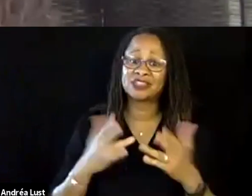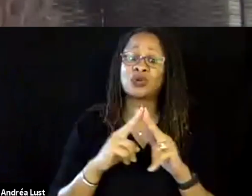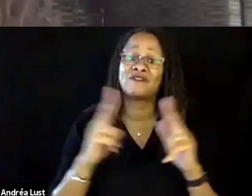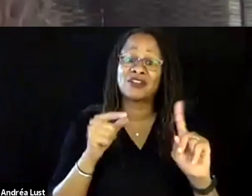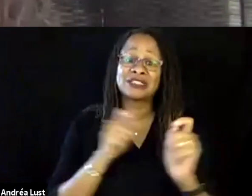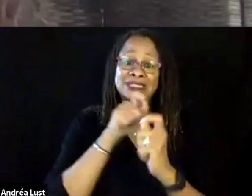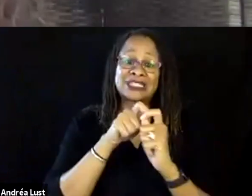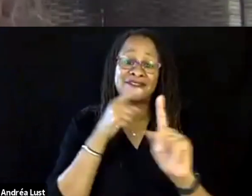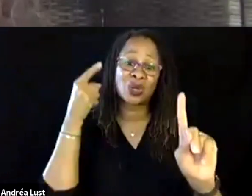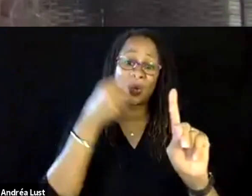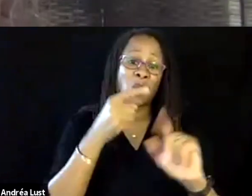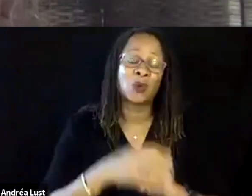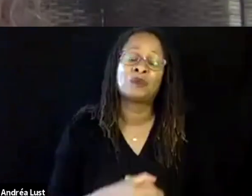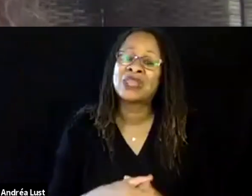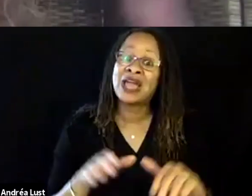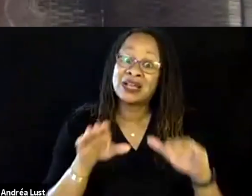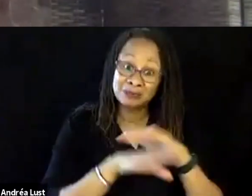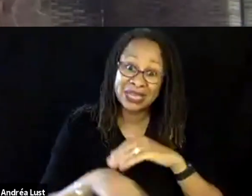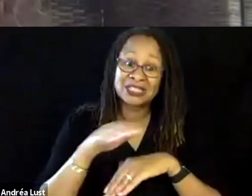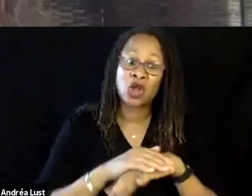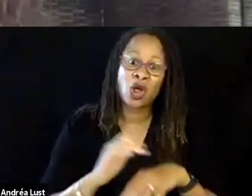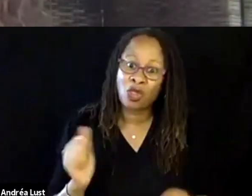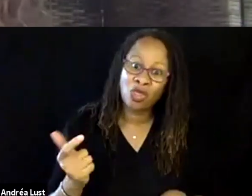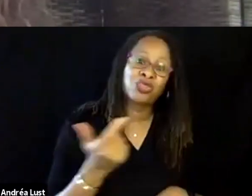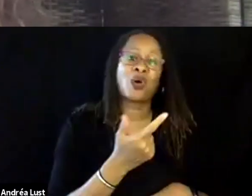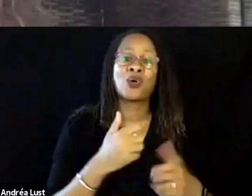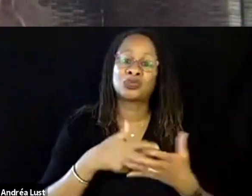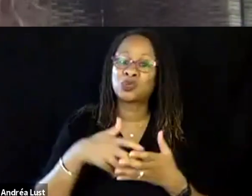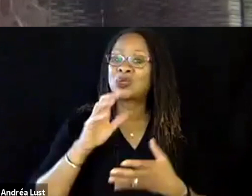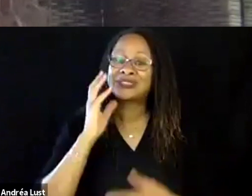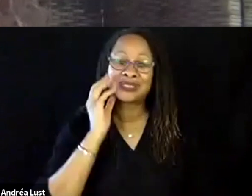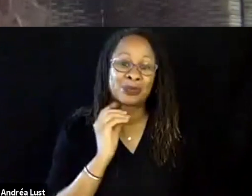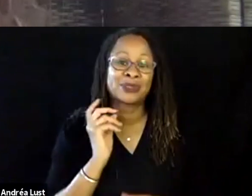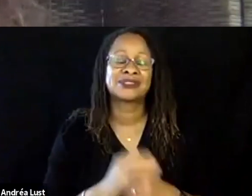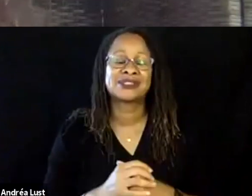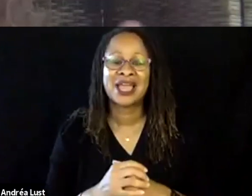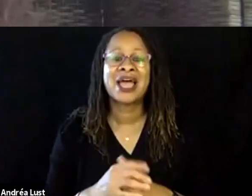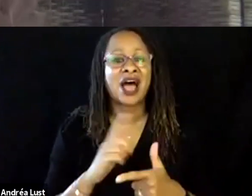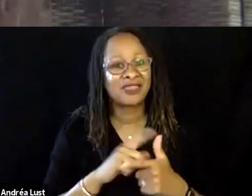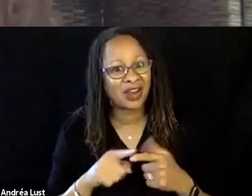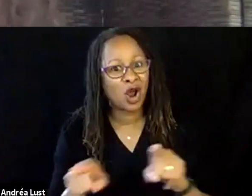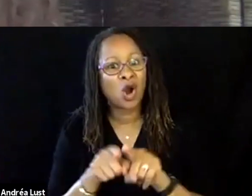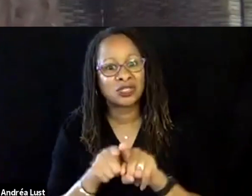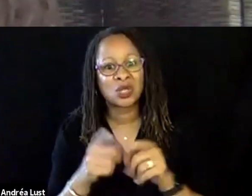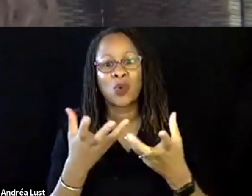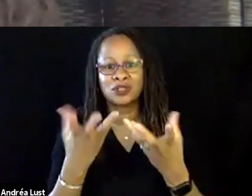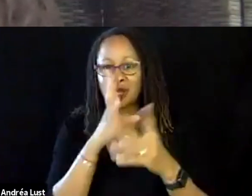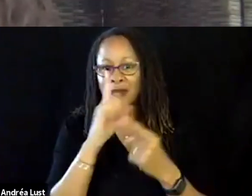goals. So based on all of those experiences, and then I do want you to talk about coming to